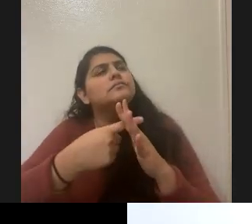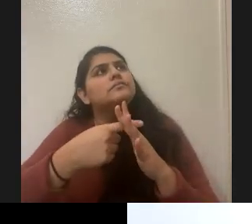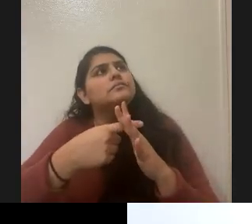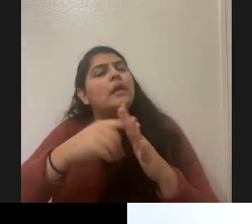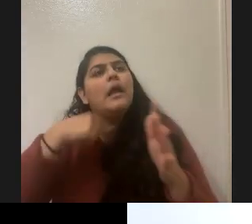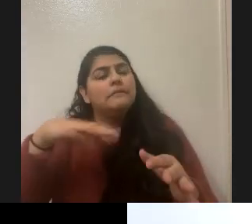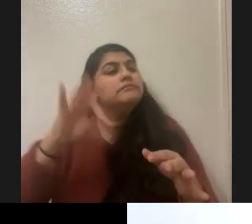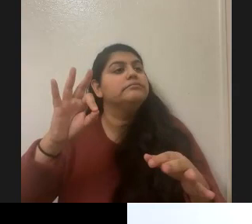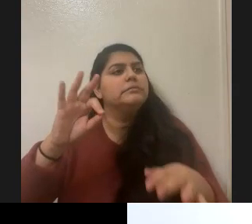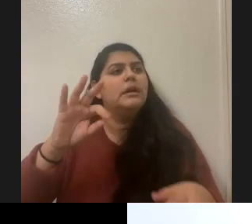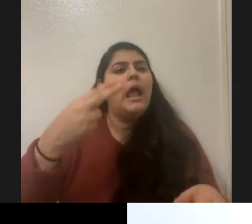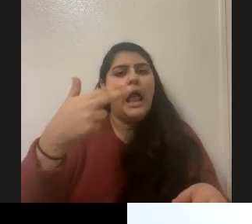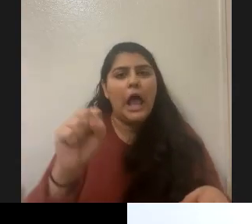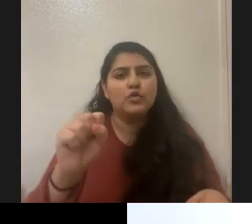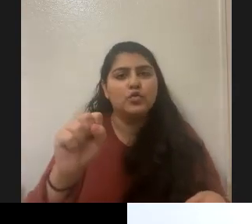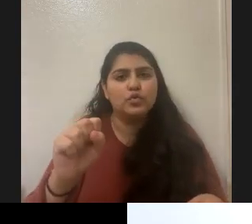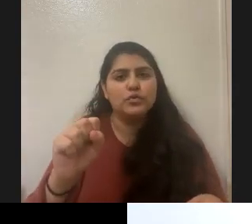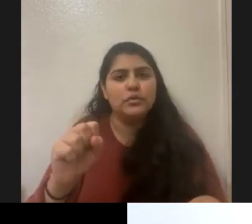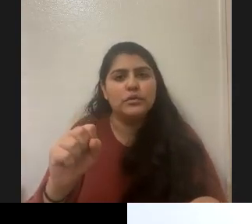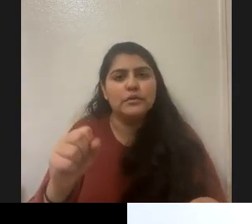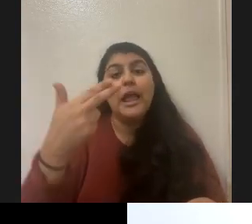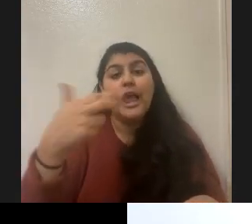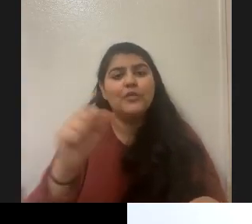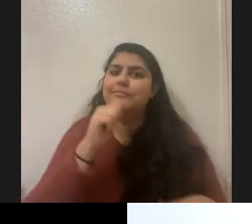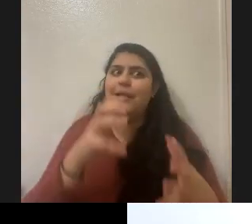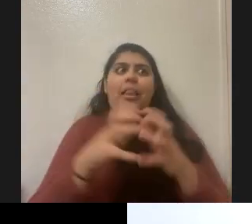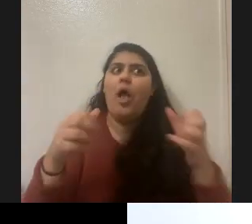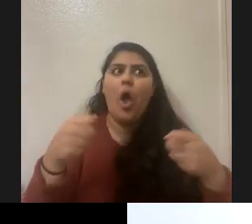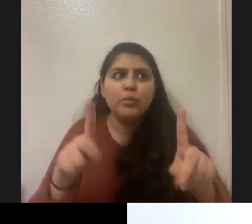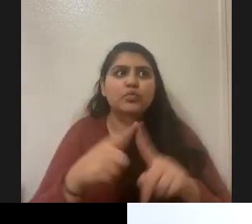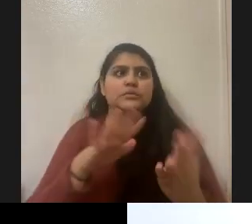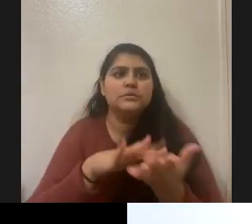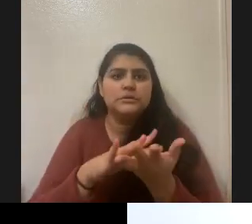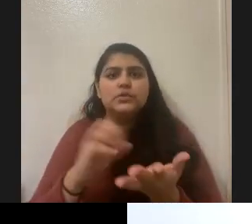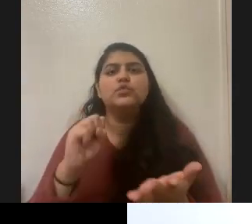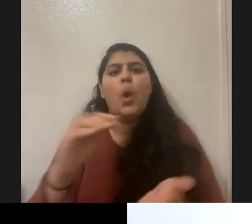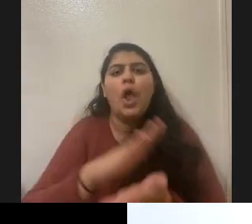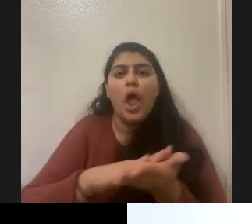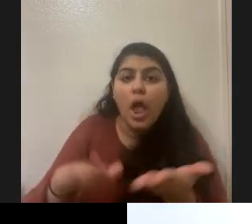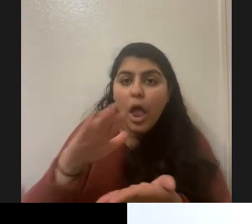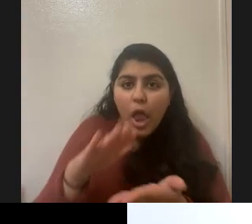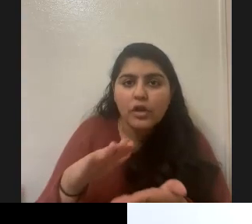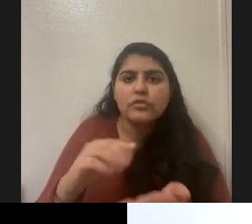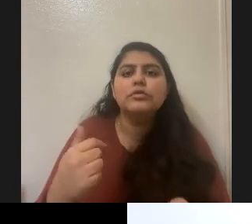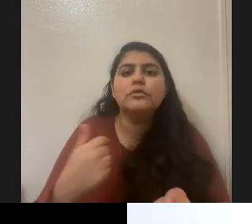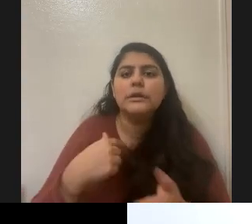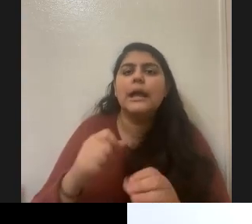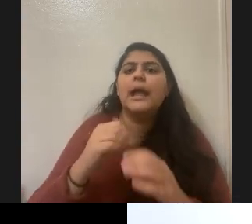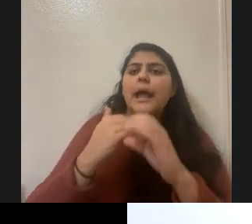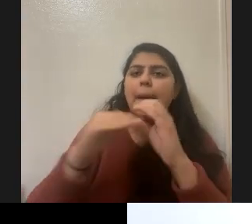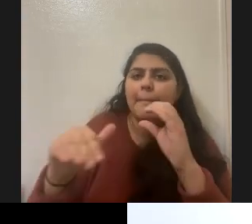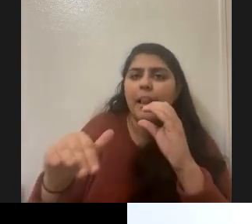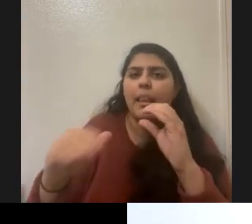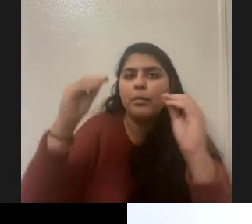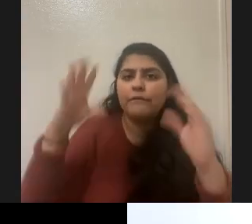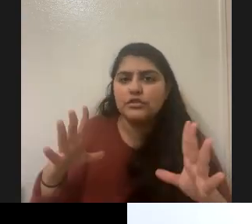school, and then I didn't, you know, in high school, there wasn't really any opportunities to study it. So in college, I emailed a professor and I